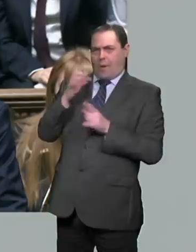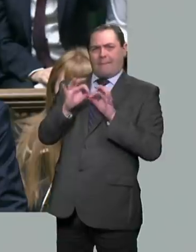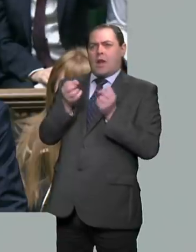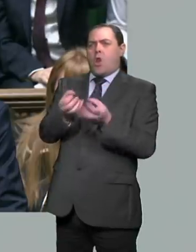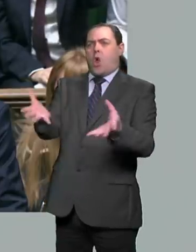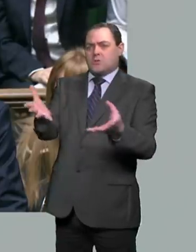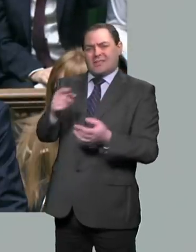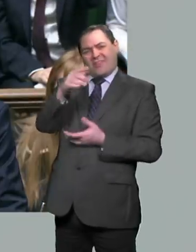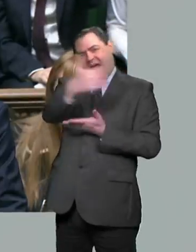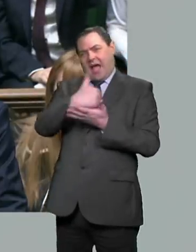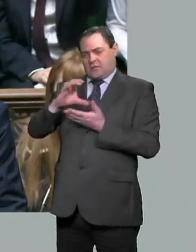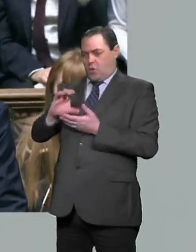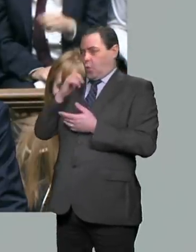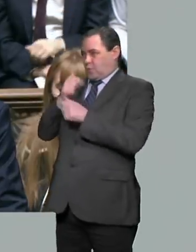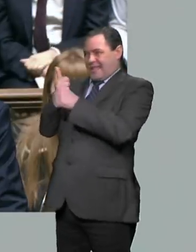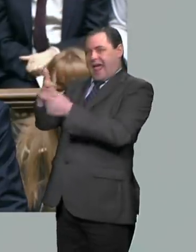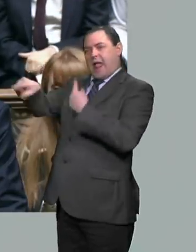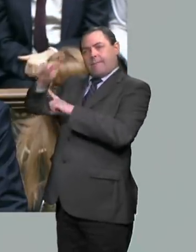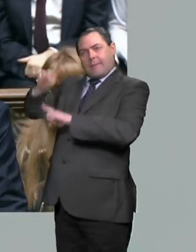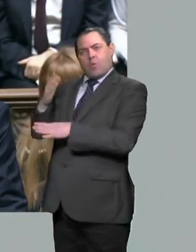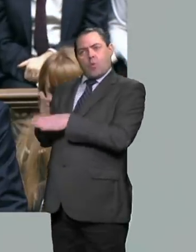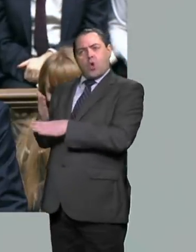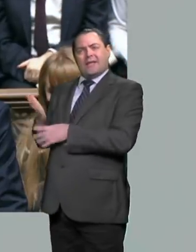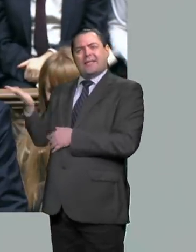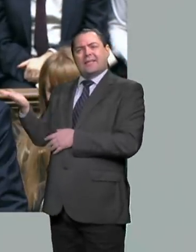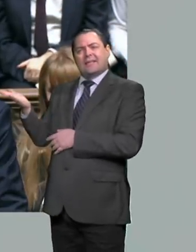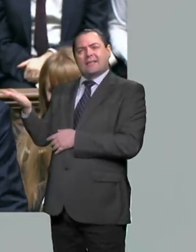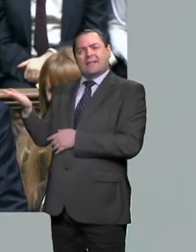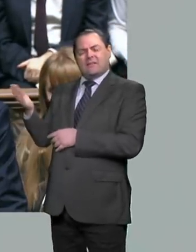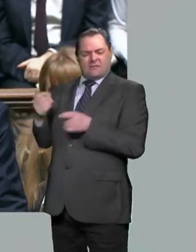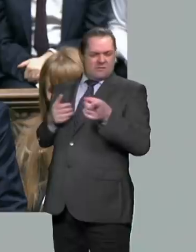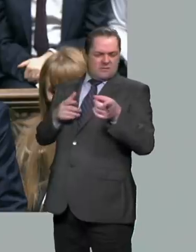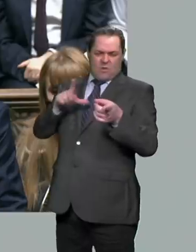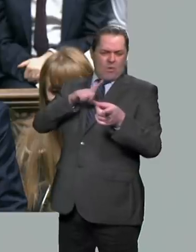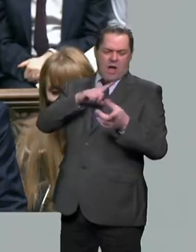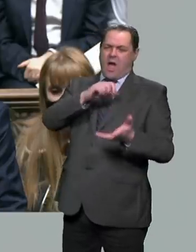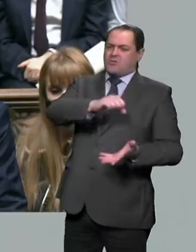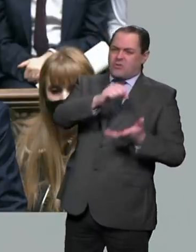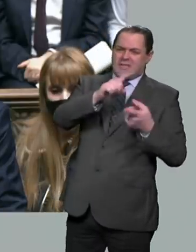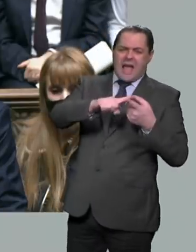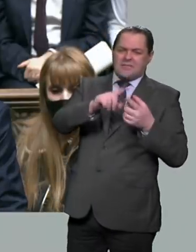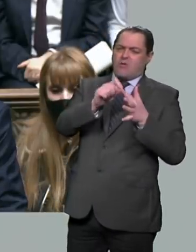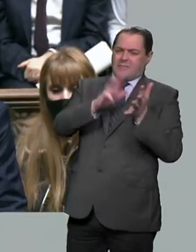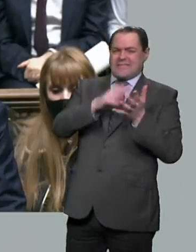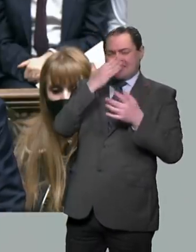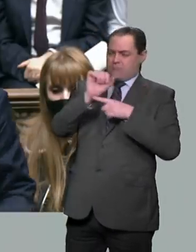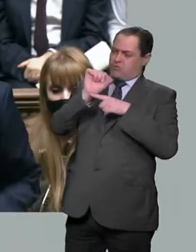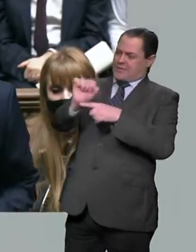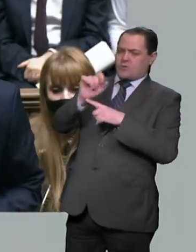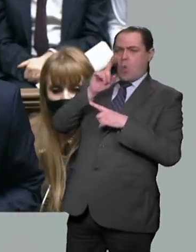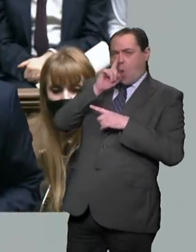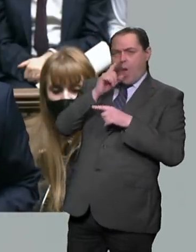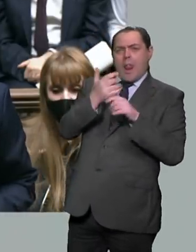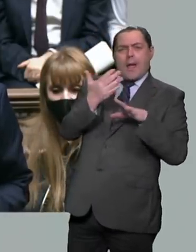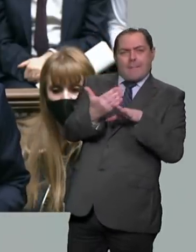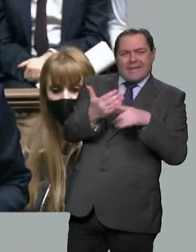we could have spent cutting taxes for working people. Why are the Chancellor and the Prime Minister protecting oil companies and